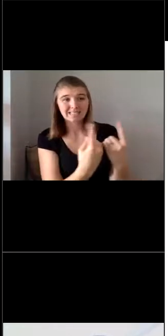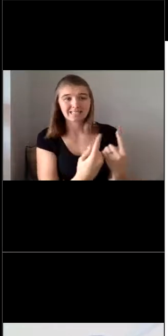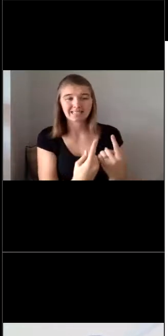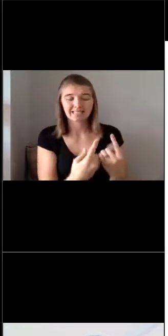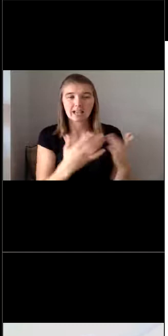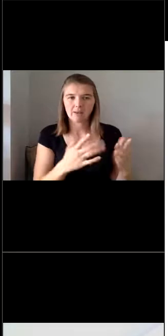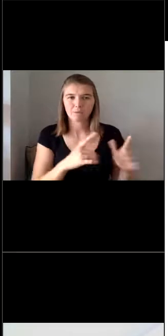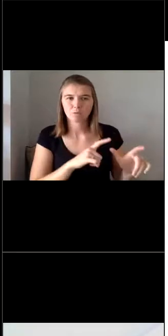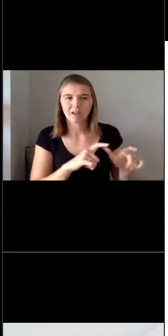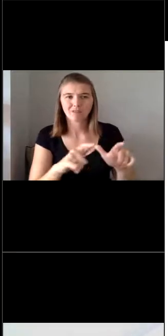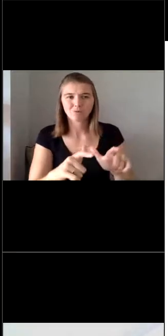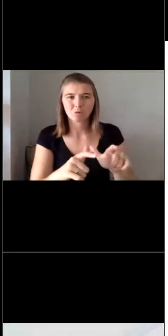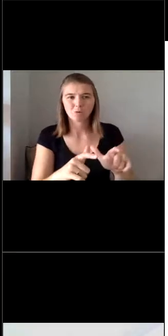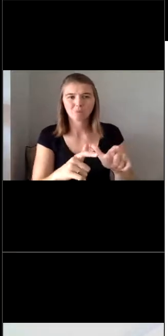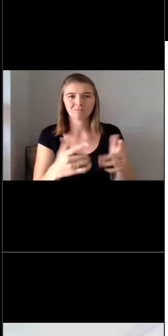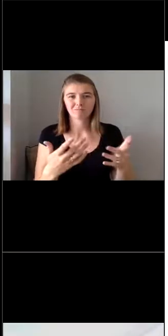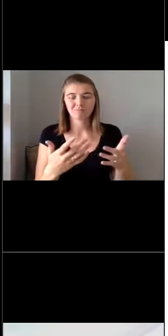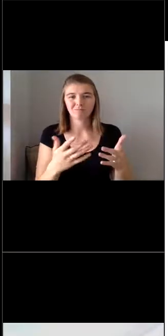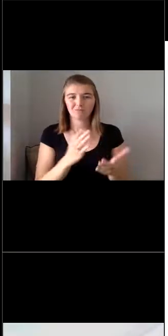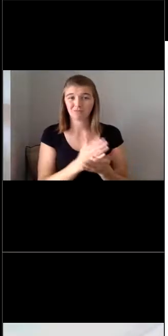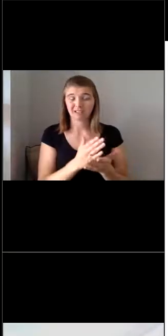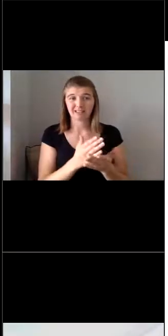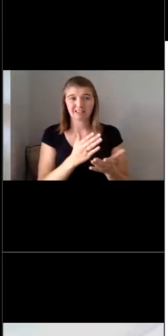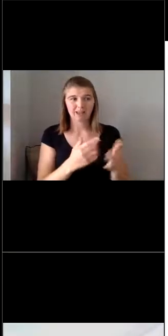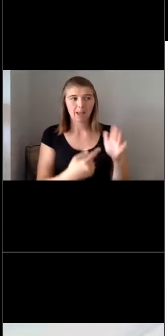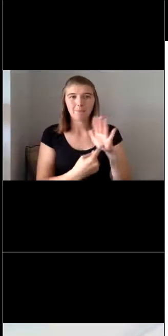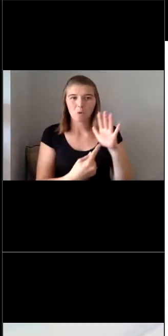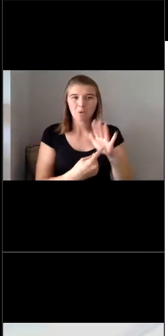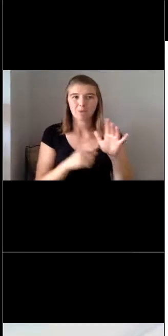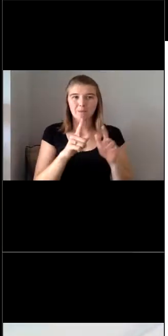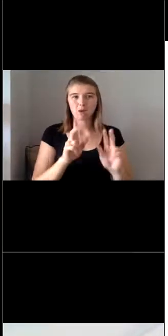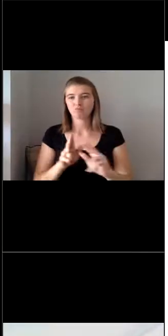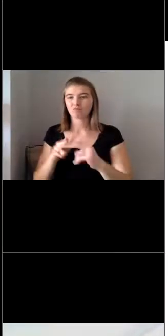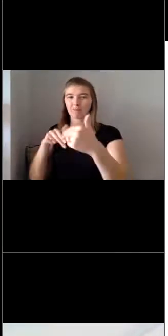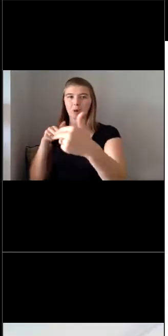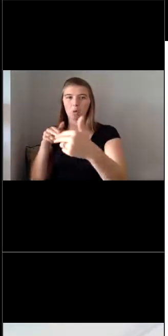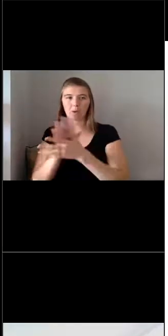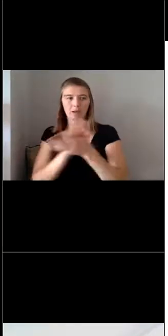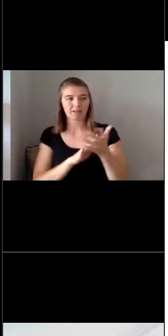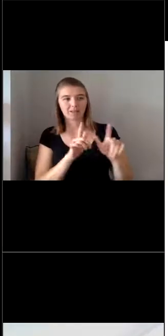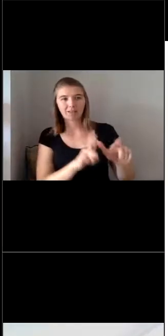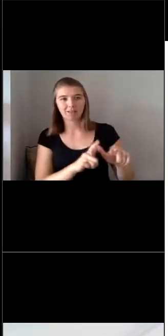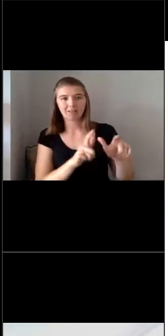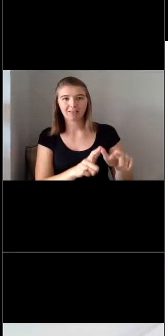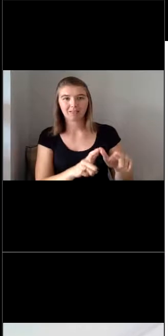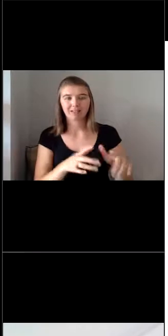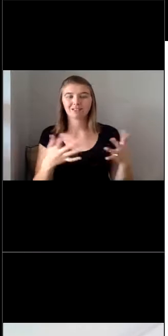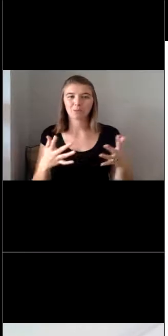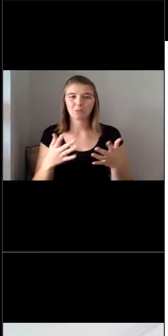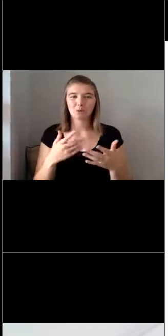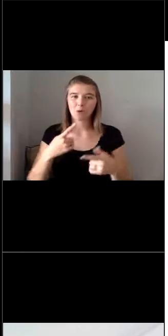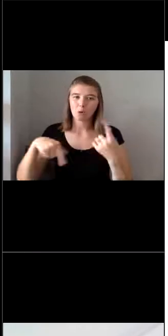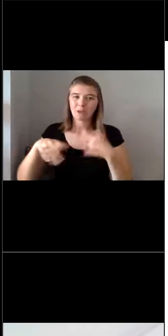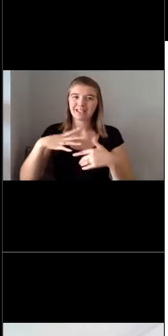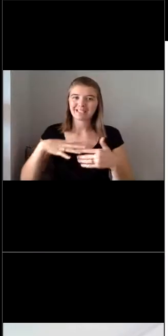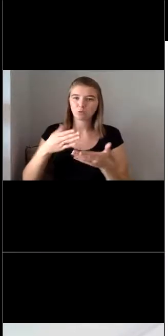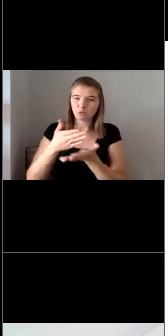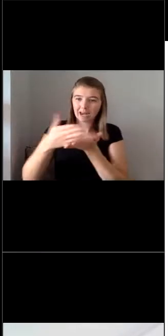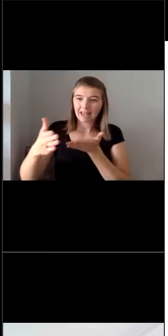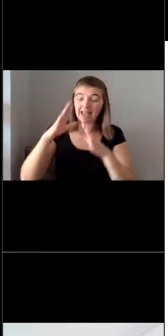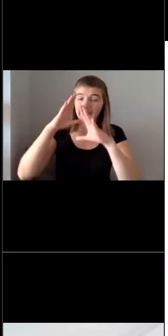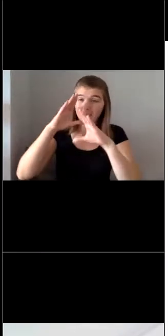messages that we had to portray is that we had to be really clear on when people needed to be on site, when people needed